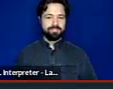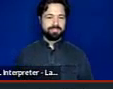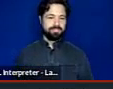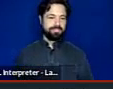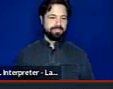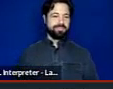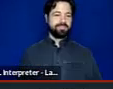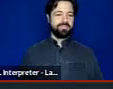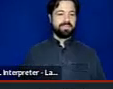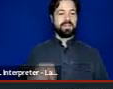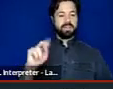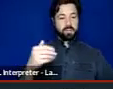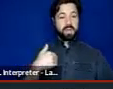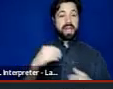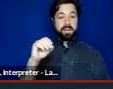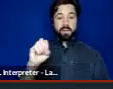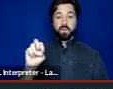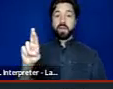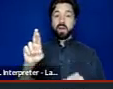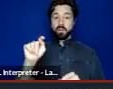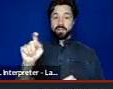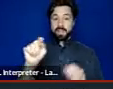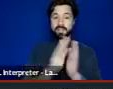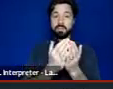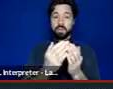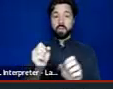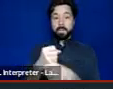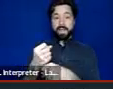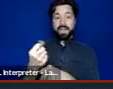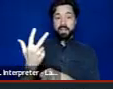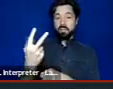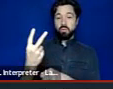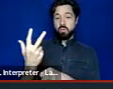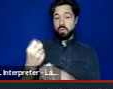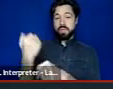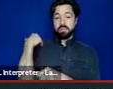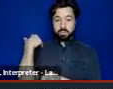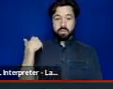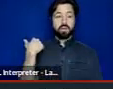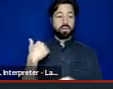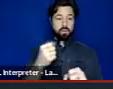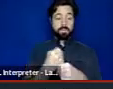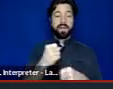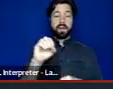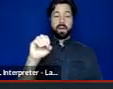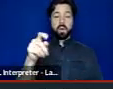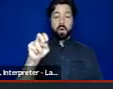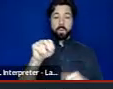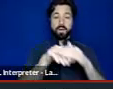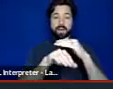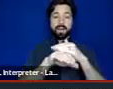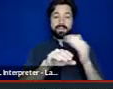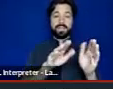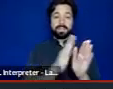And we have an OER textbook. We created a few years ago an open access text called Research for College